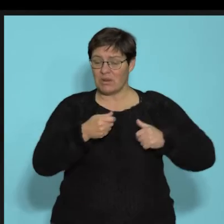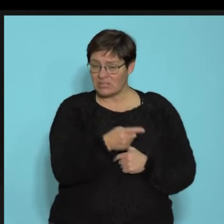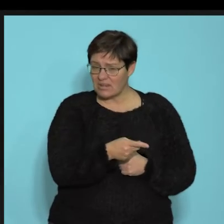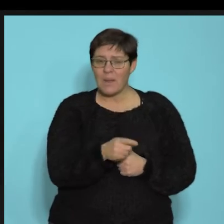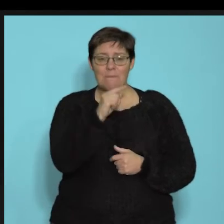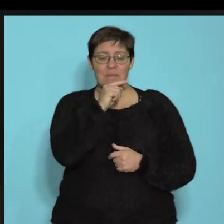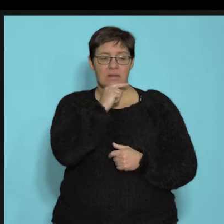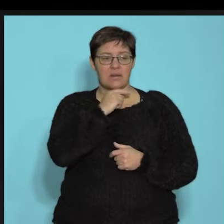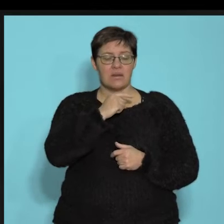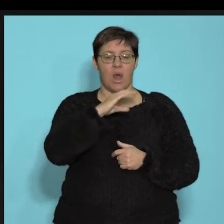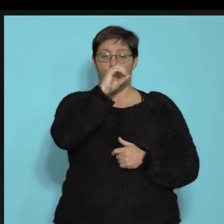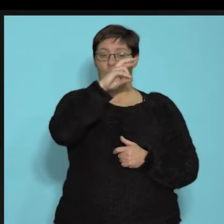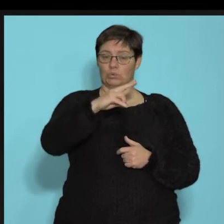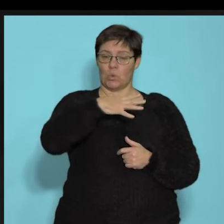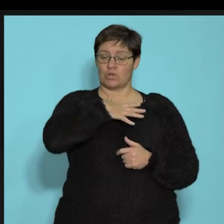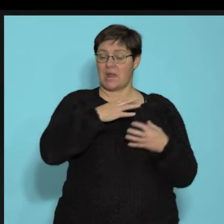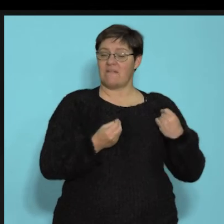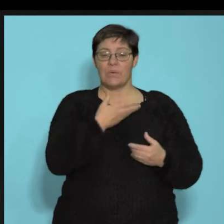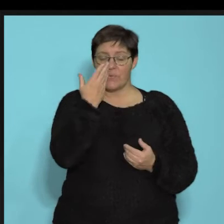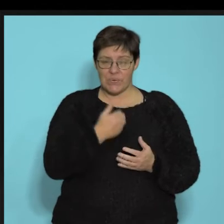we didn't have oxygen?